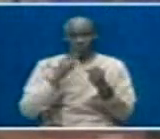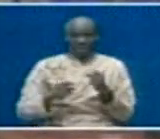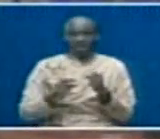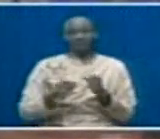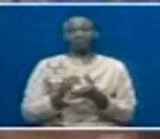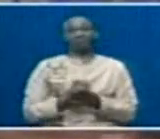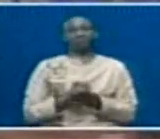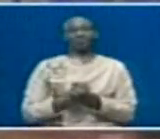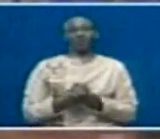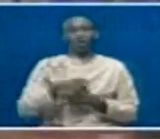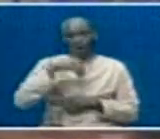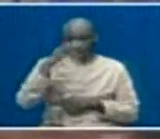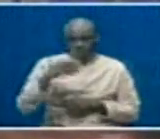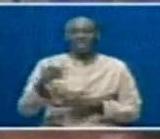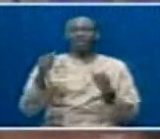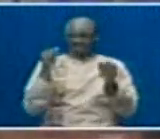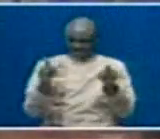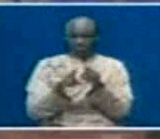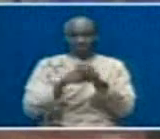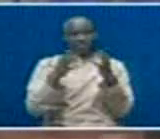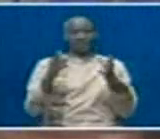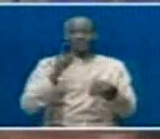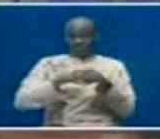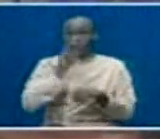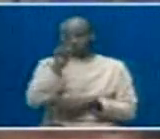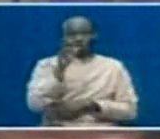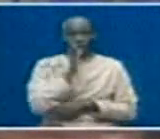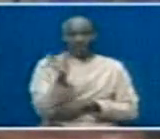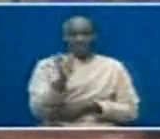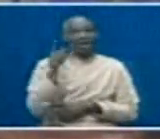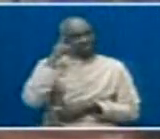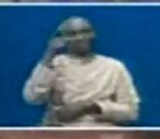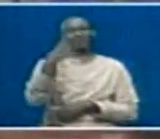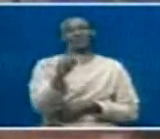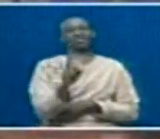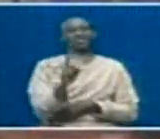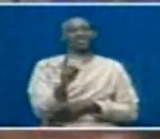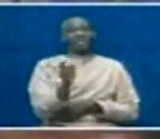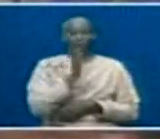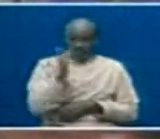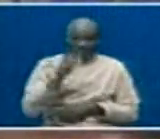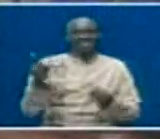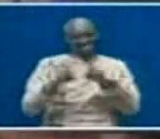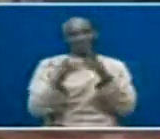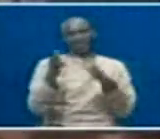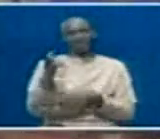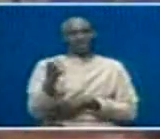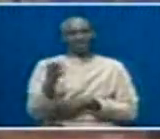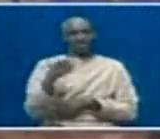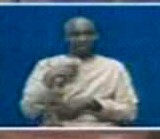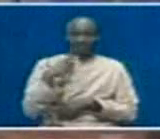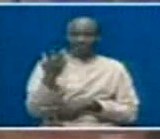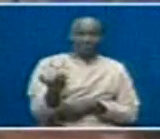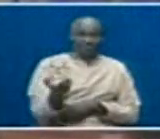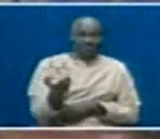all doing the same thing. When I watch Obama now, I think he's right. Because Obama is doing the same thing. I'm going to close